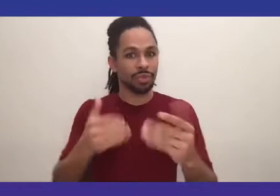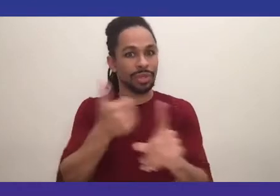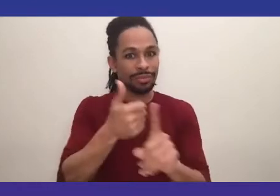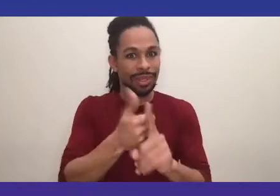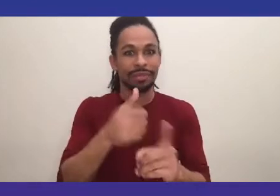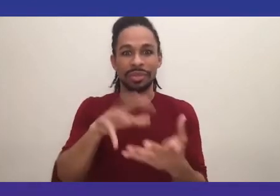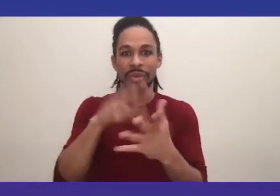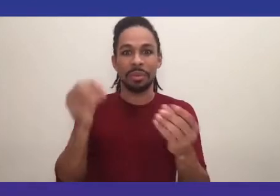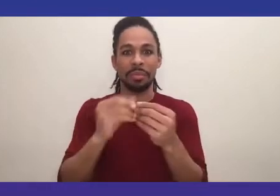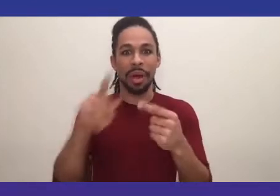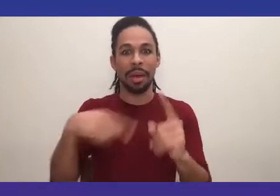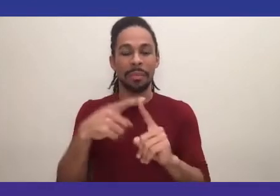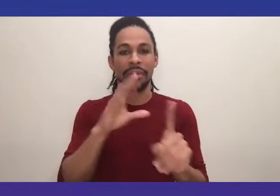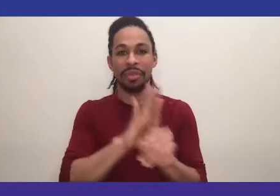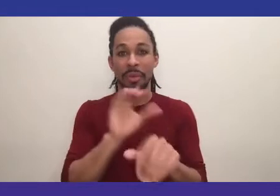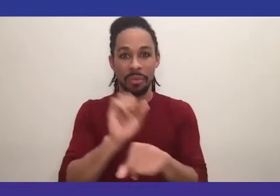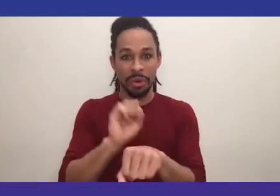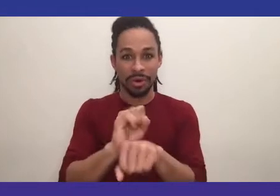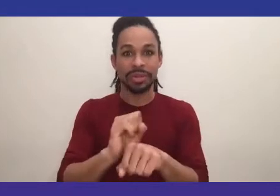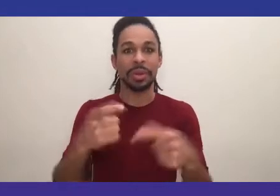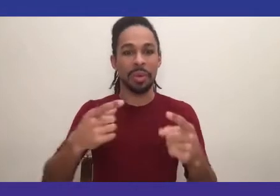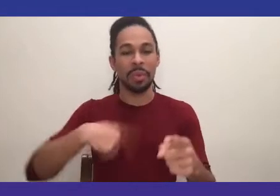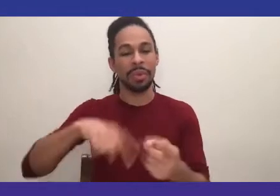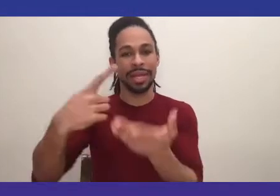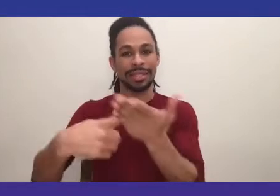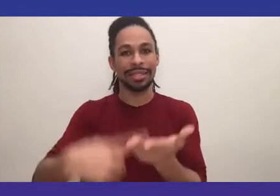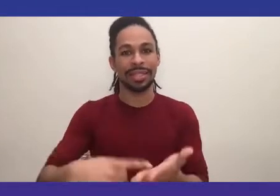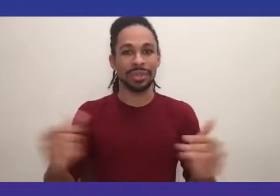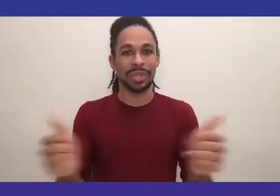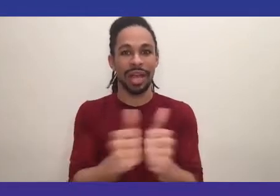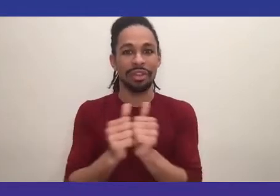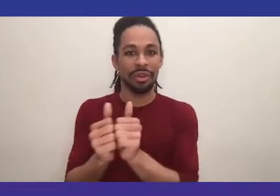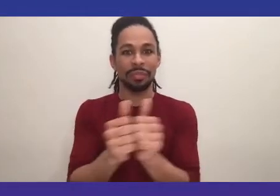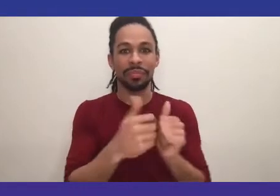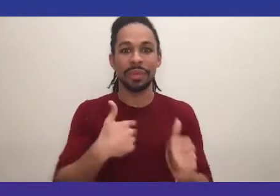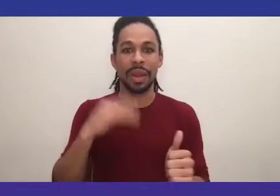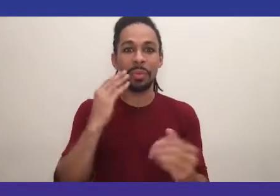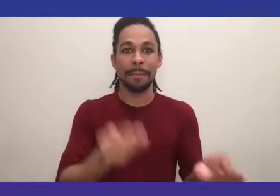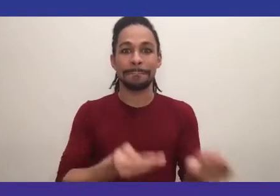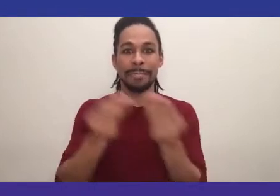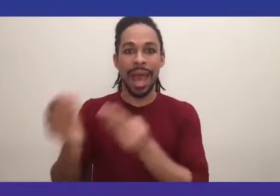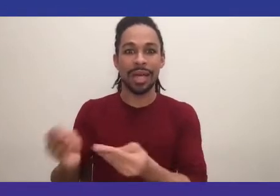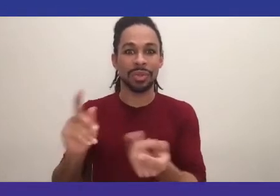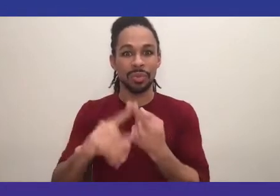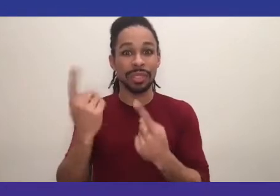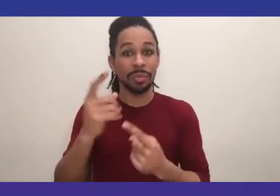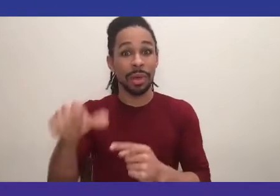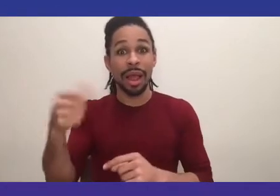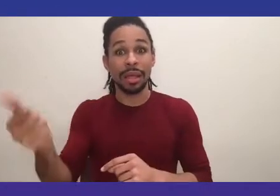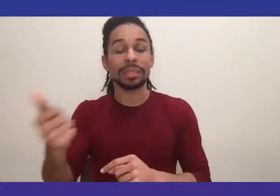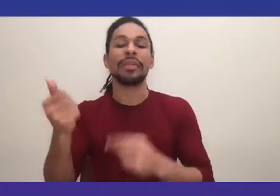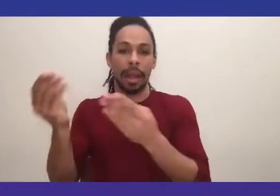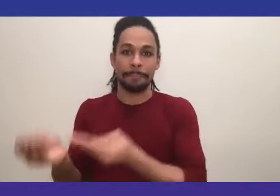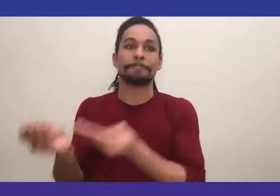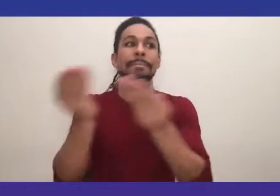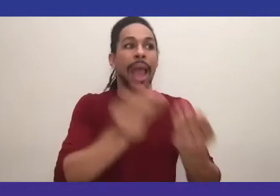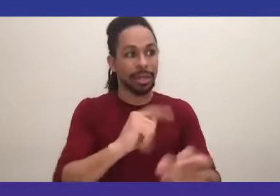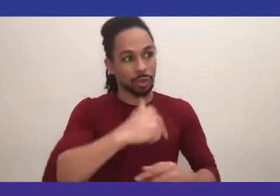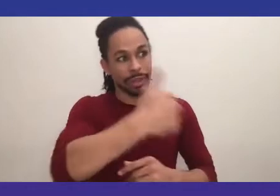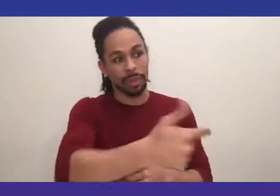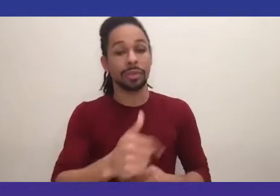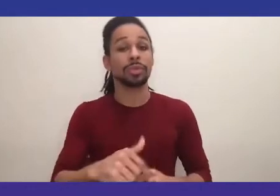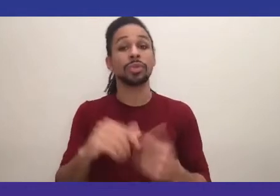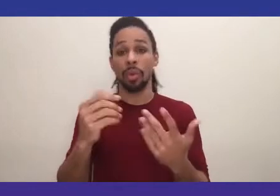are as we're in discussion together. And I'll pass it off to someone and ask for you to pass it to another. Claudia, will you